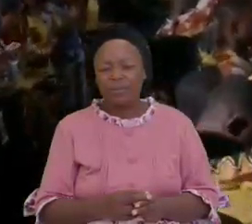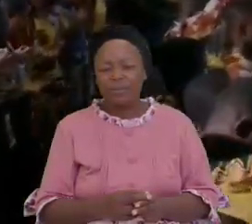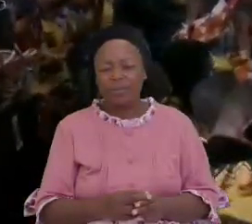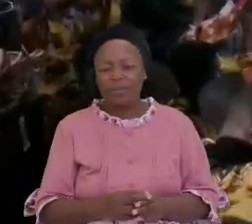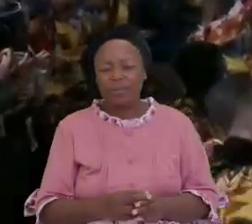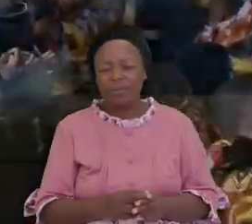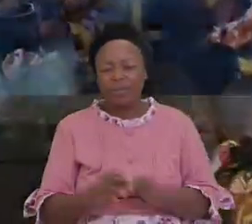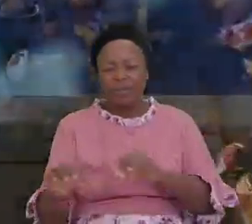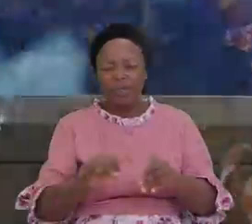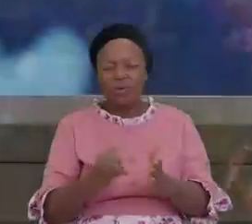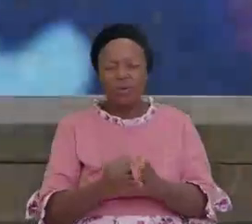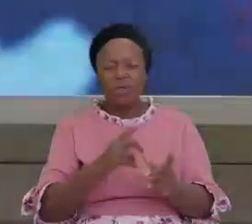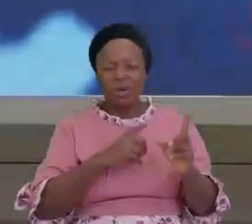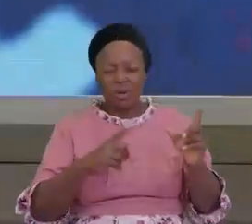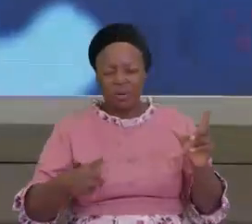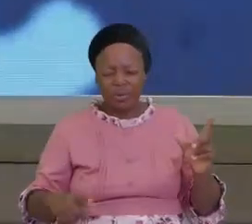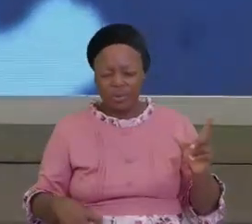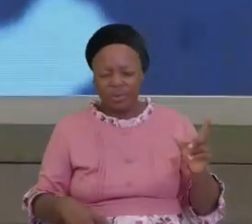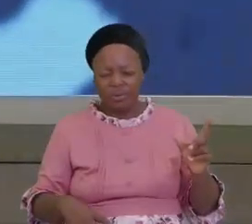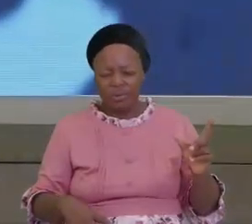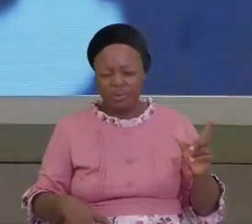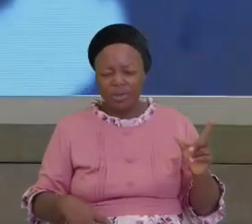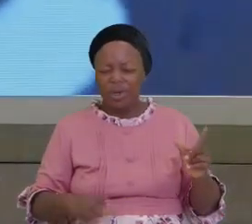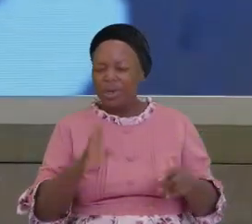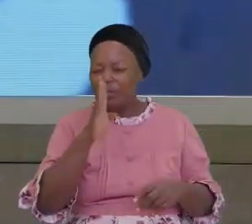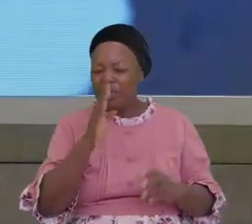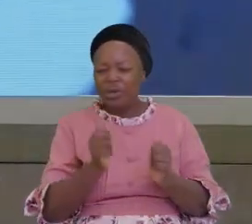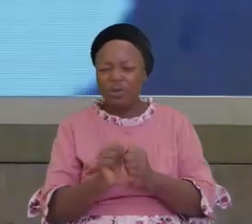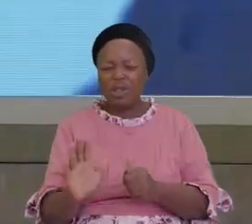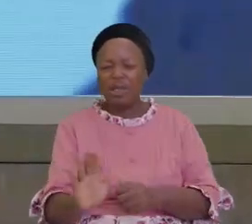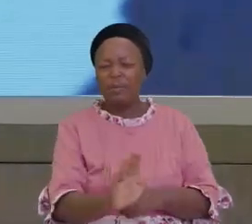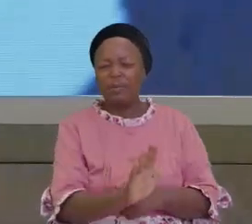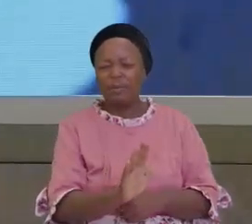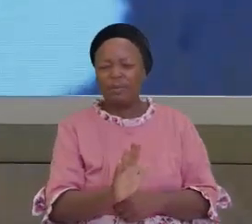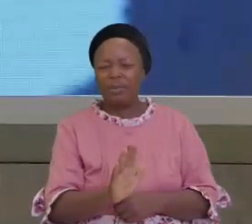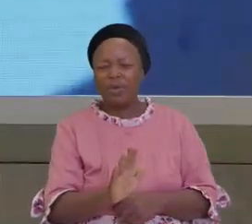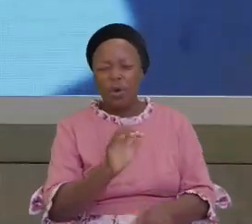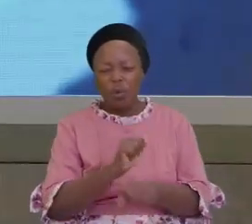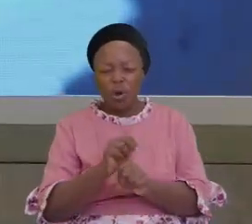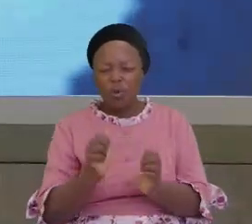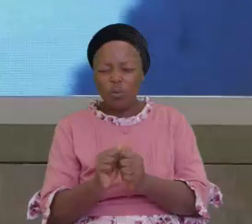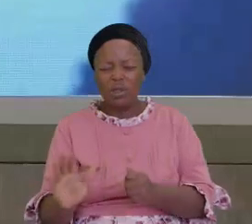Do it, Lord. Be with them. Walk with them.